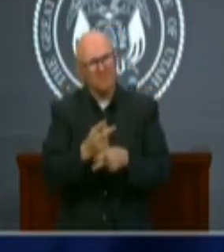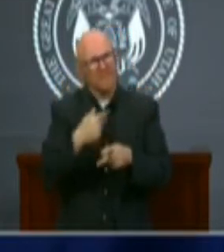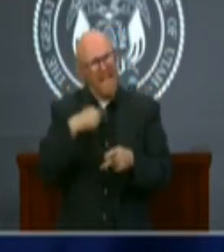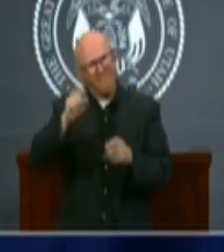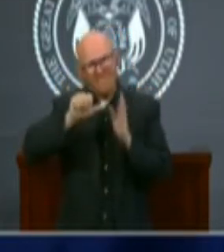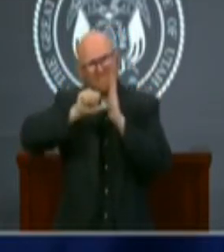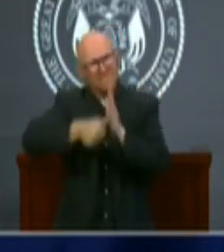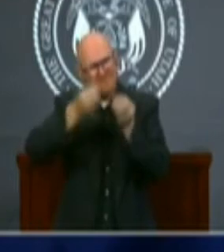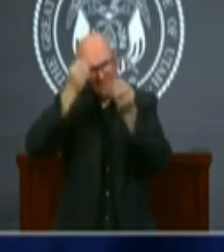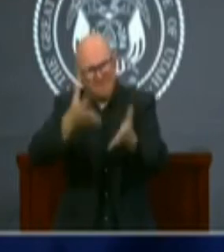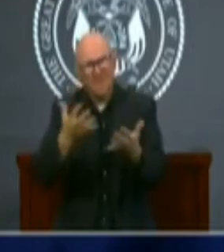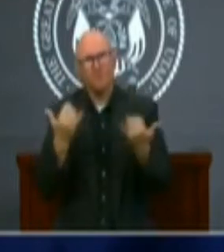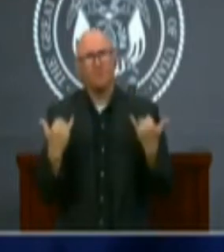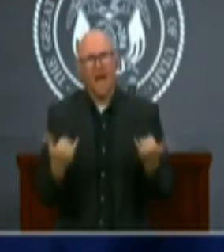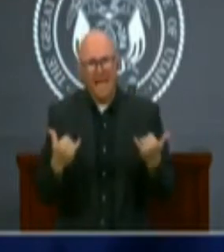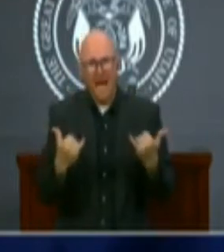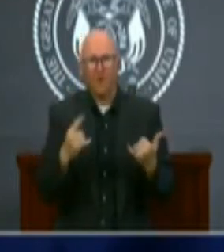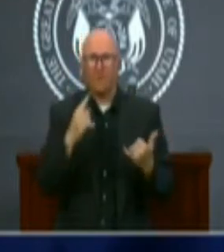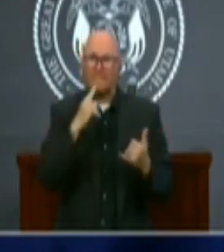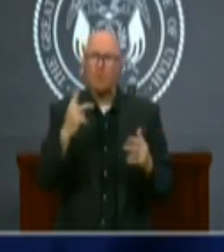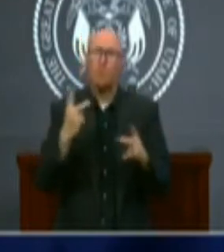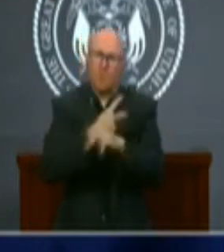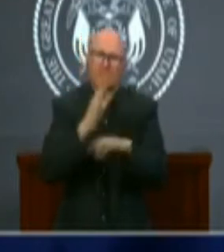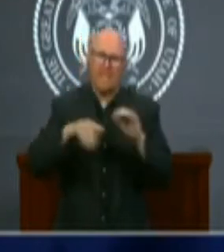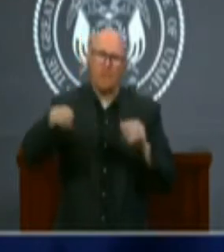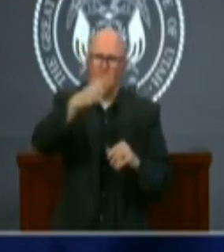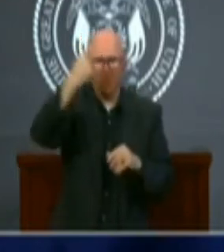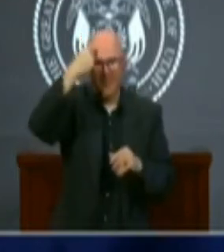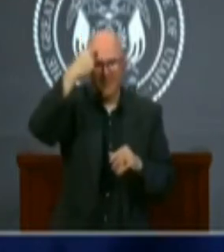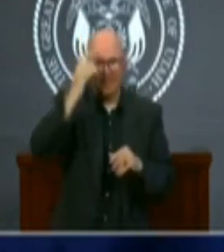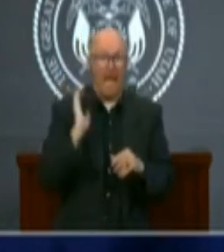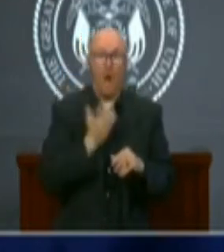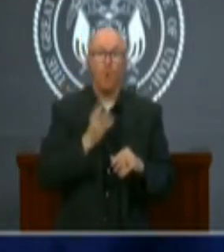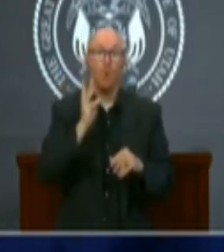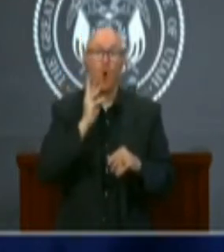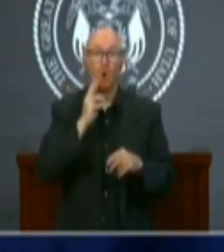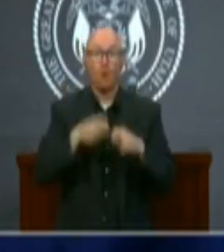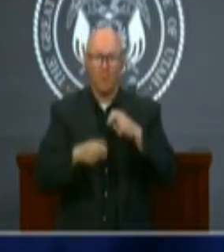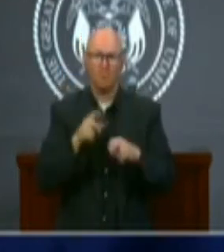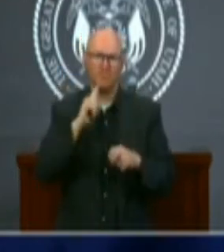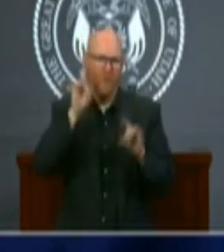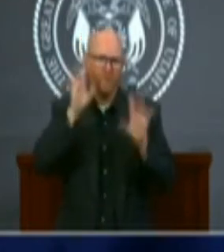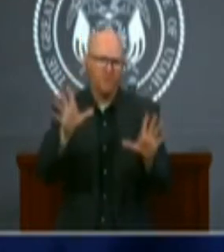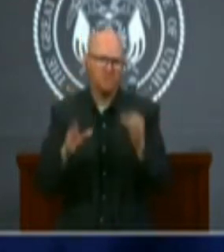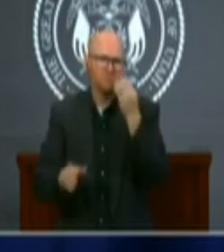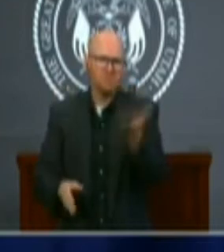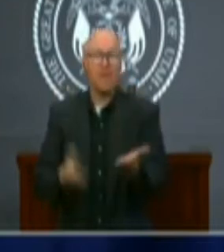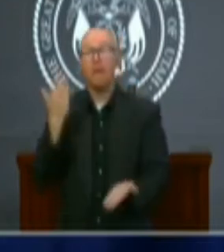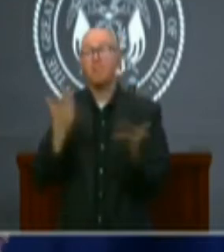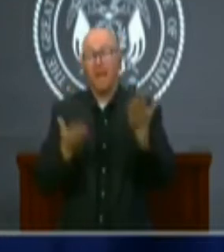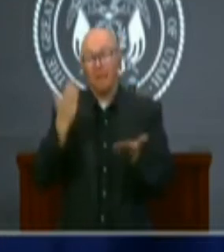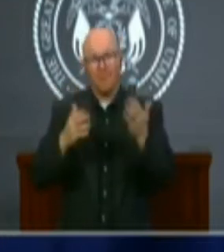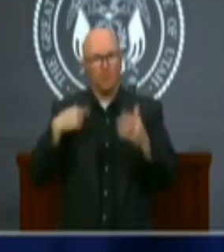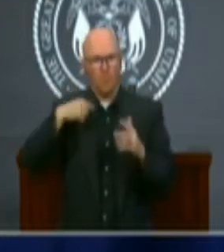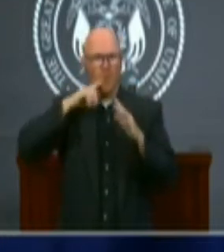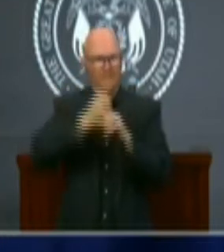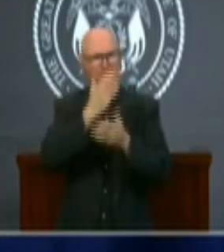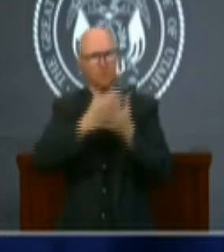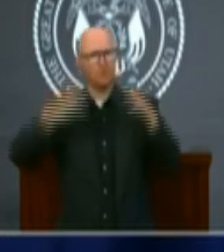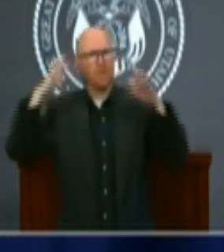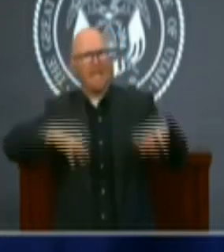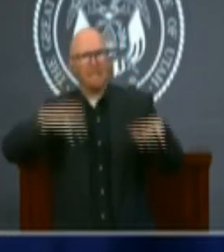guys. It's worse than you think it is out there right now. And maybe we'll get some storms. I'm praying, I'm hoping that we'll get